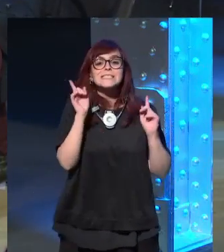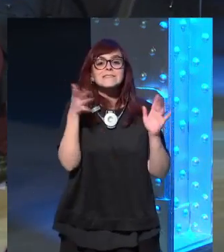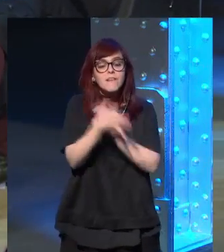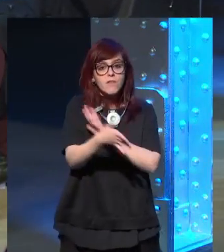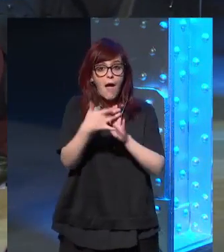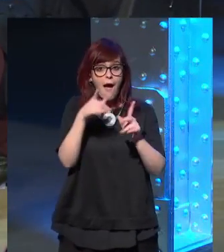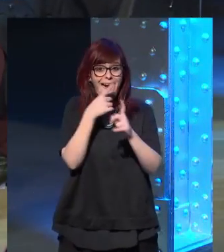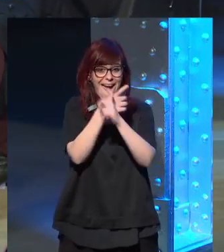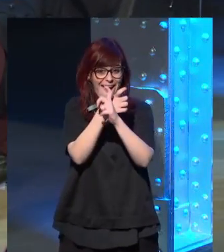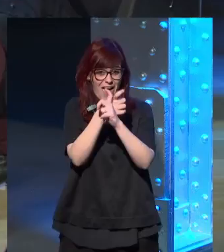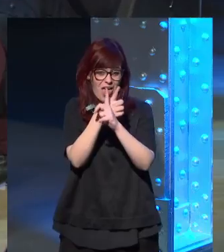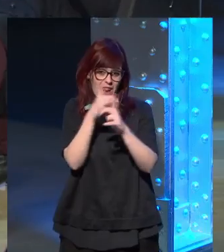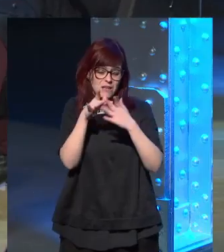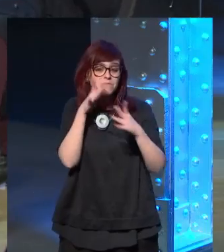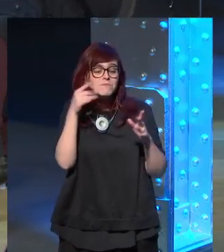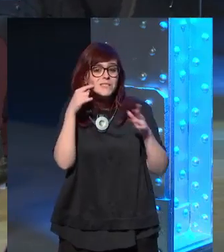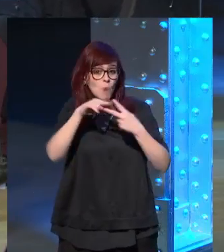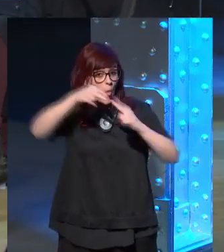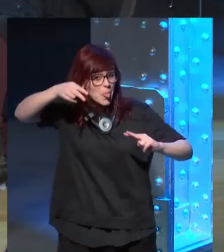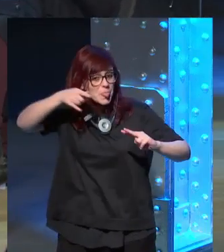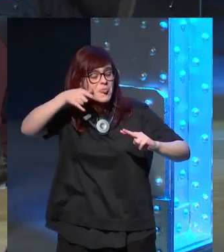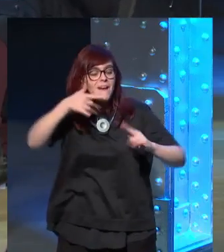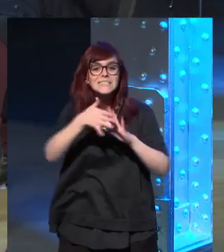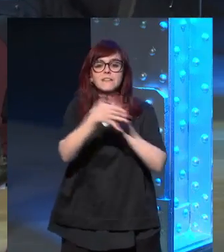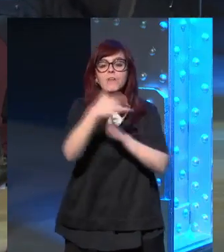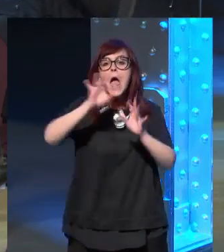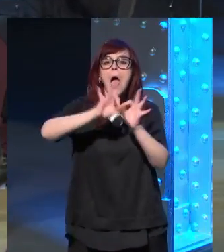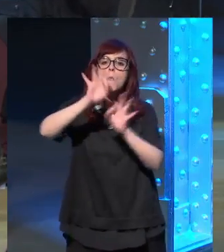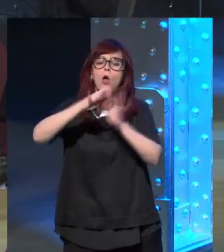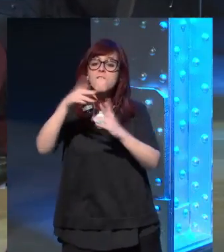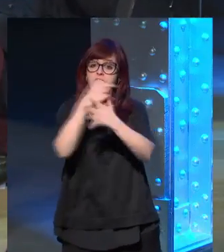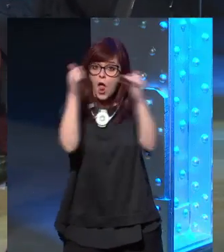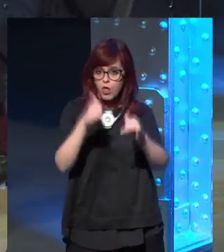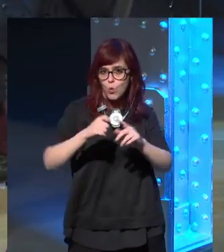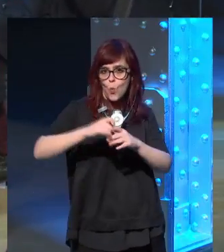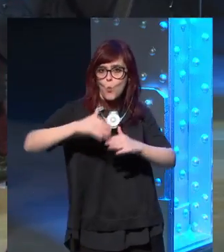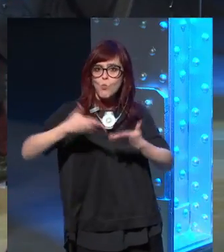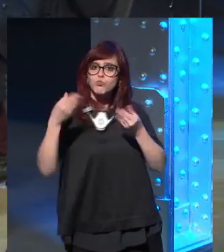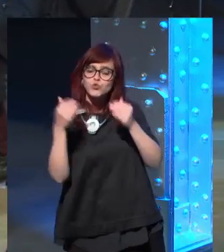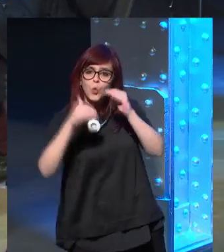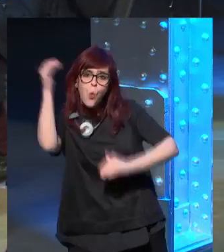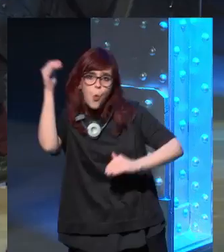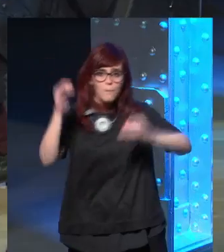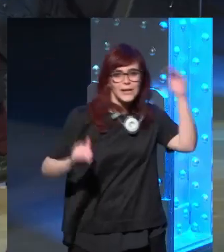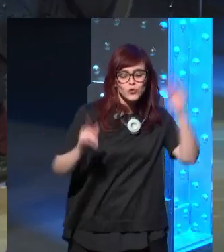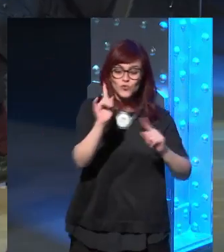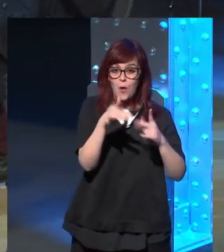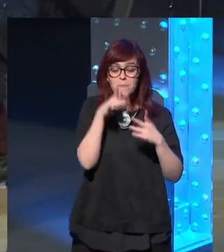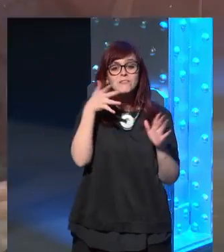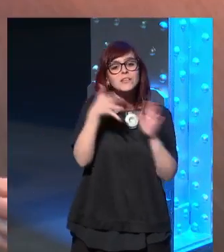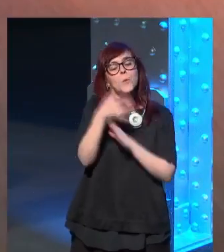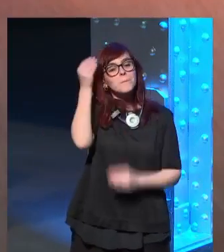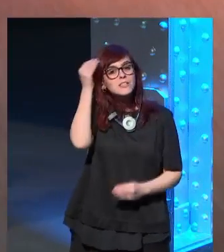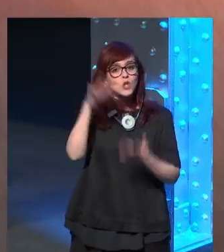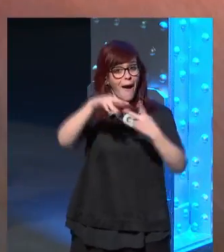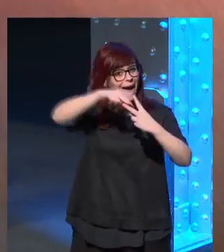determine your happiness through life, but the way genetic factors tend to work, I think, is to pulling